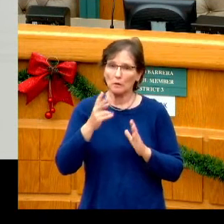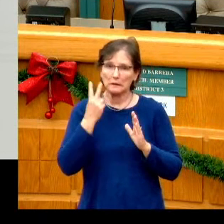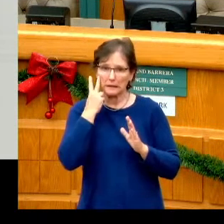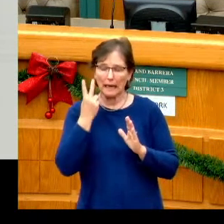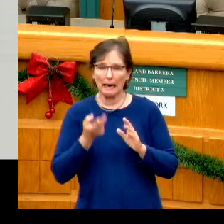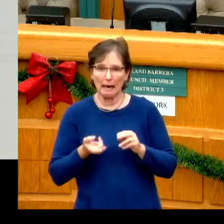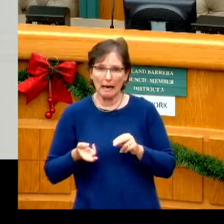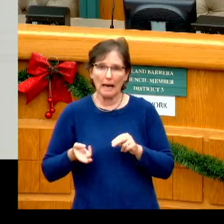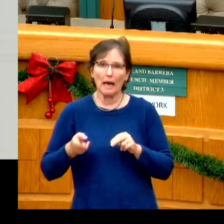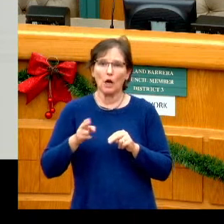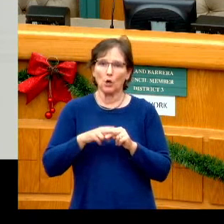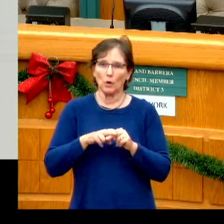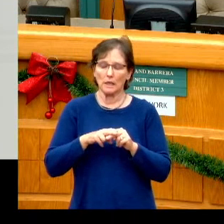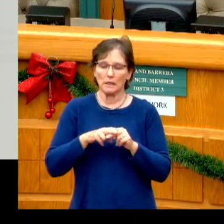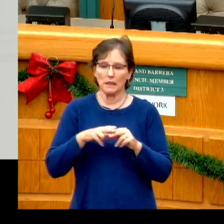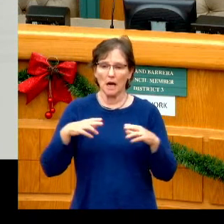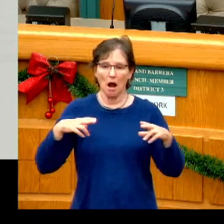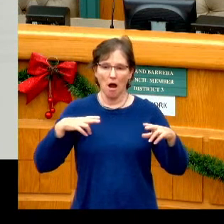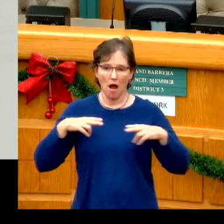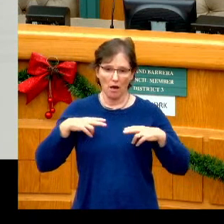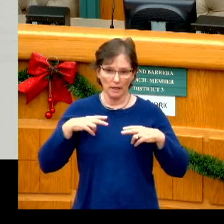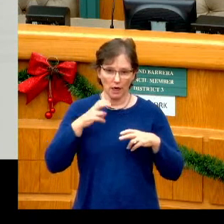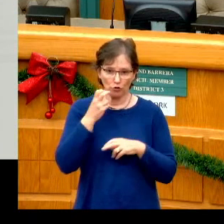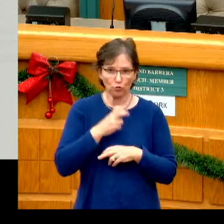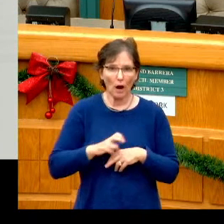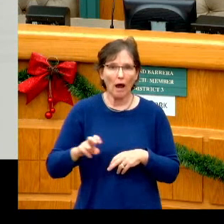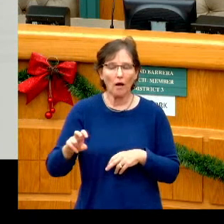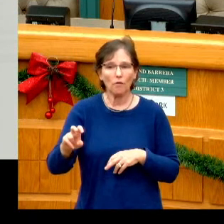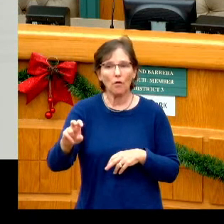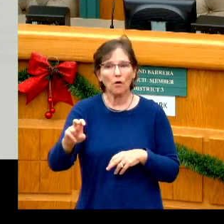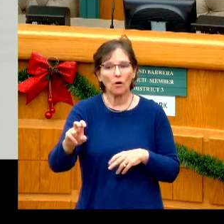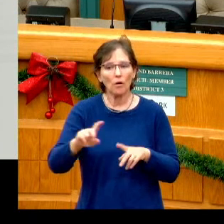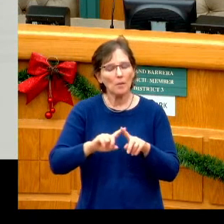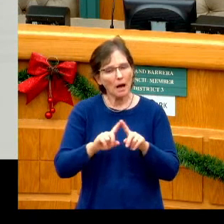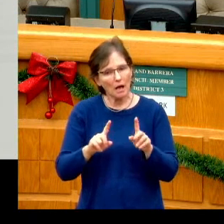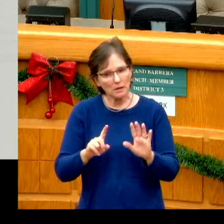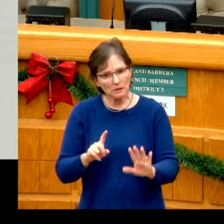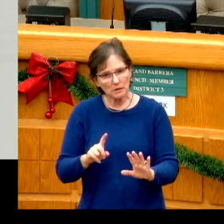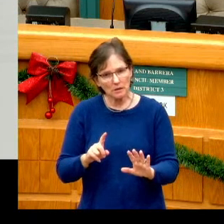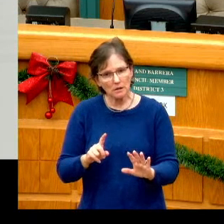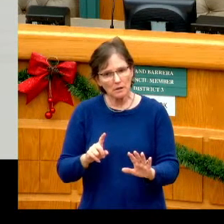holiday travel, but nonetheless, it didn't seem to be